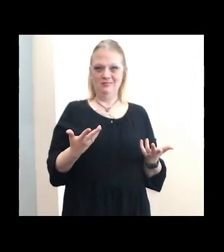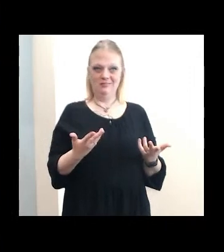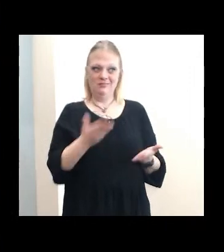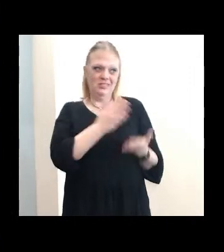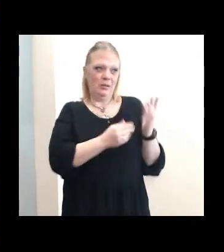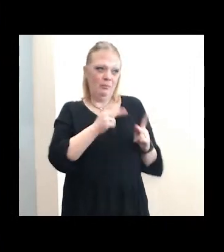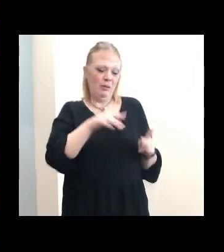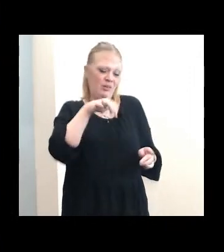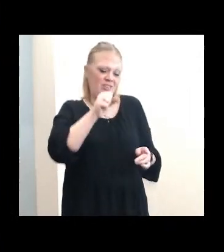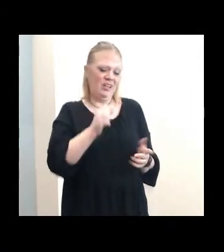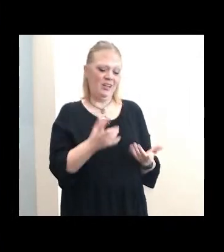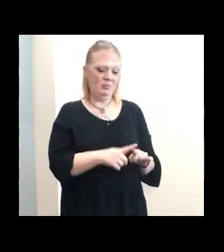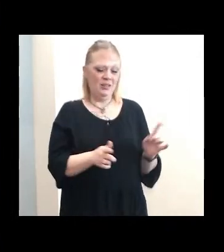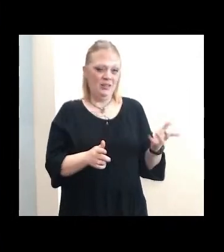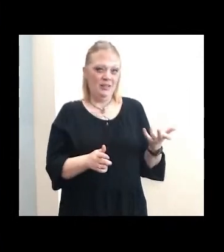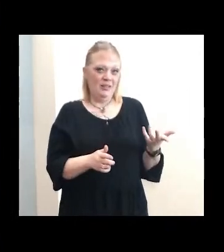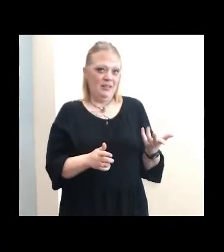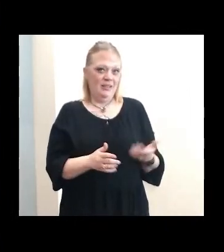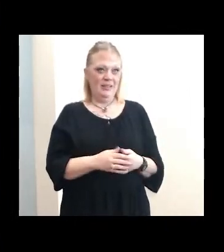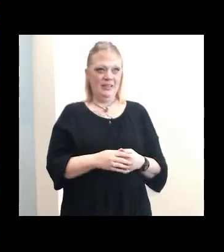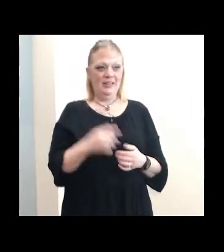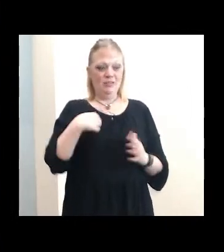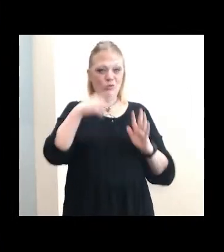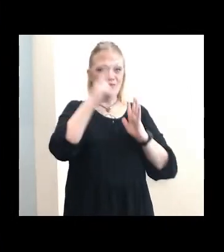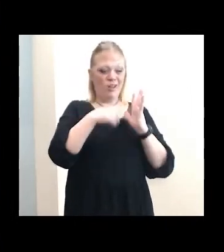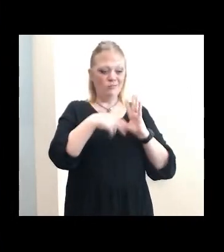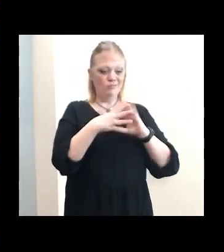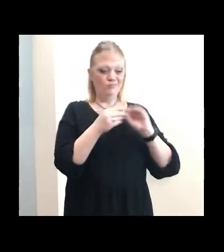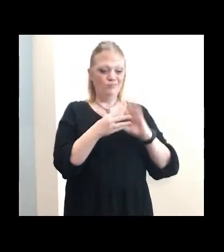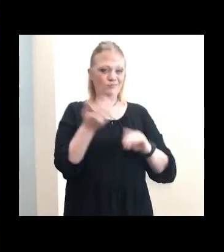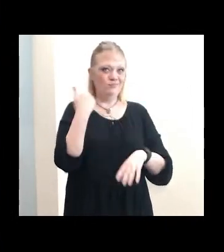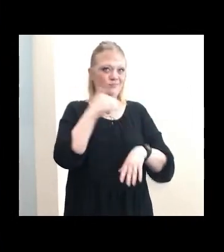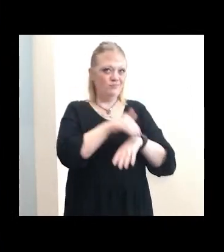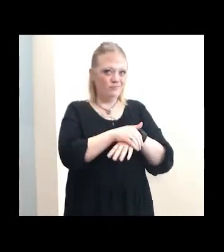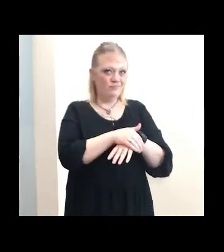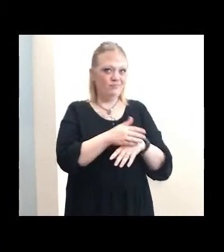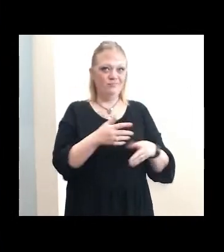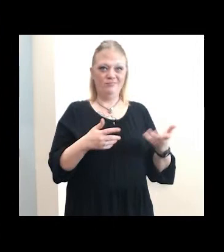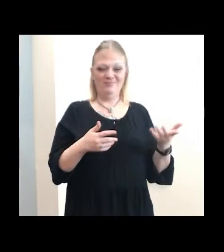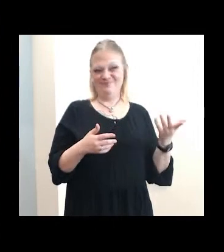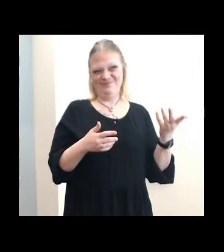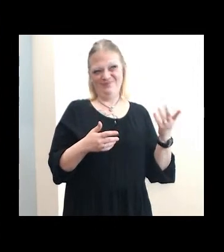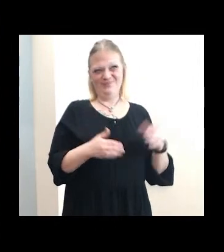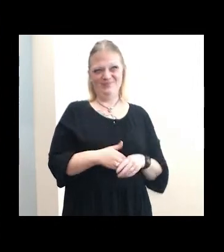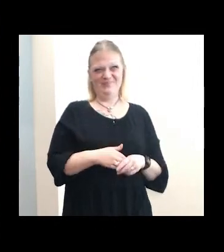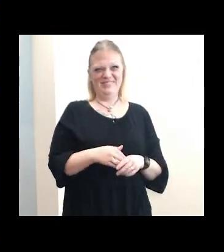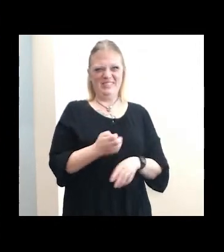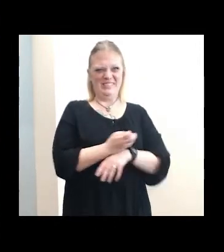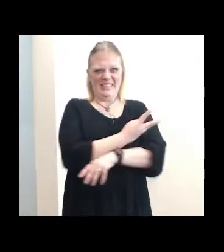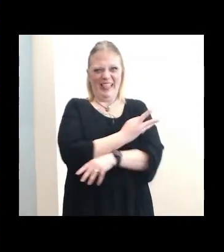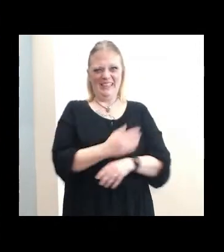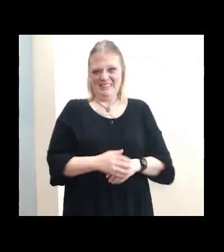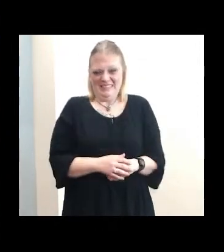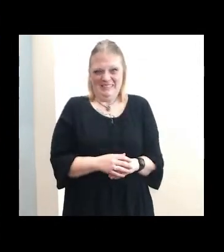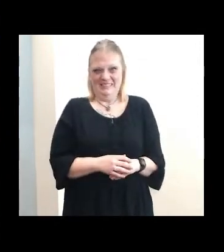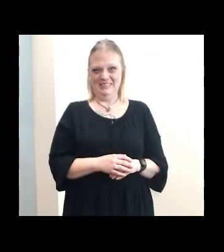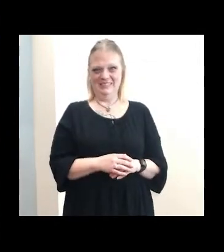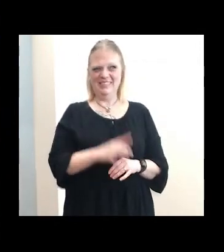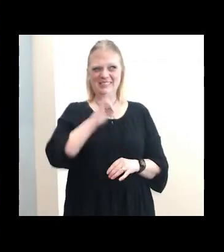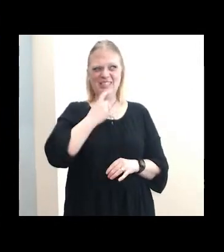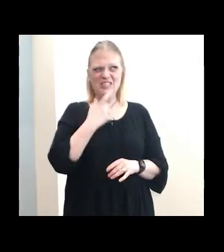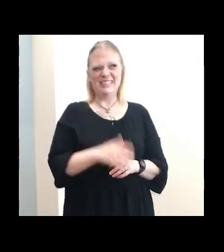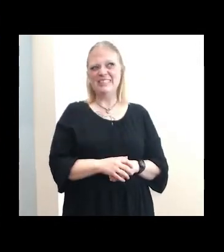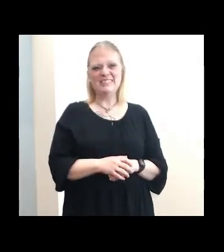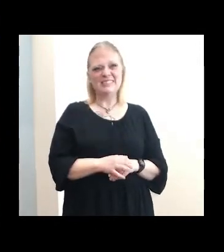But yeah, I read the story last night, and it was just creepy. I mean,